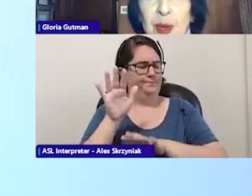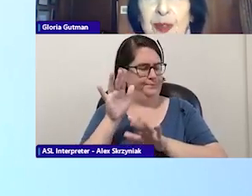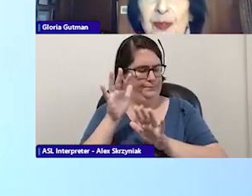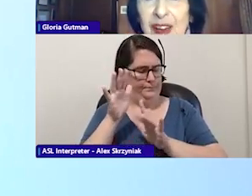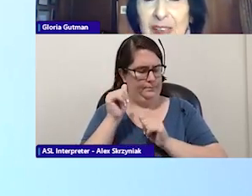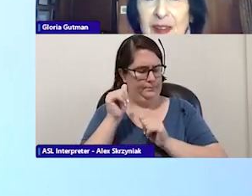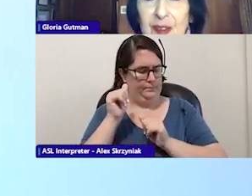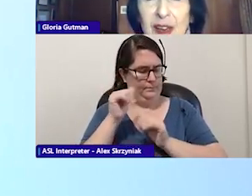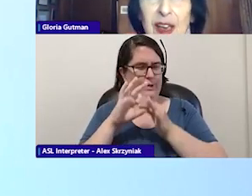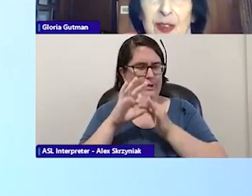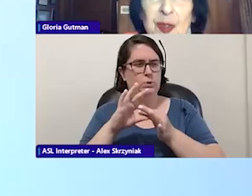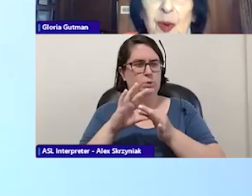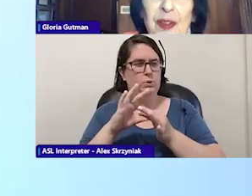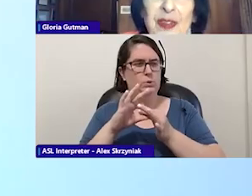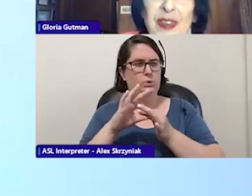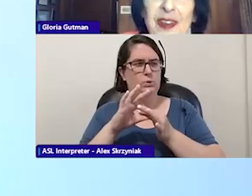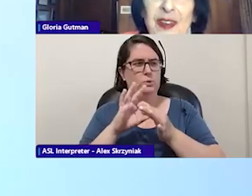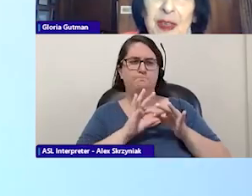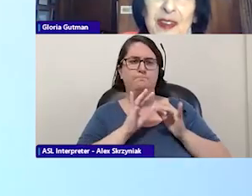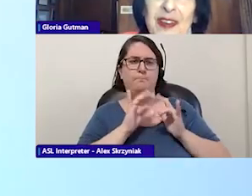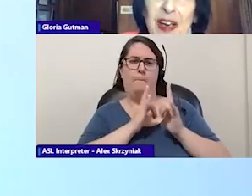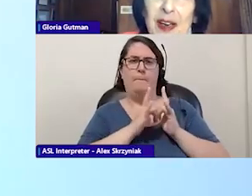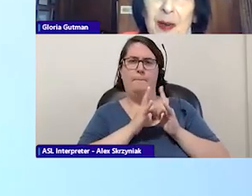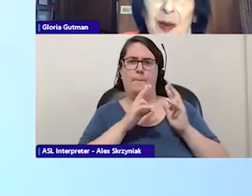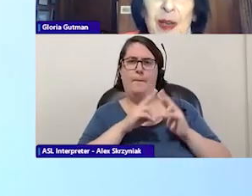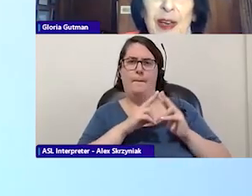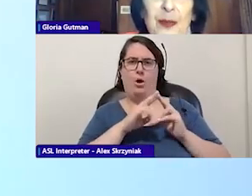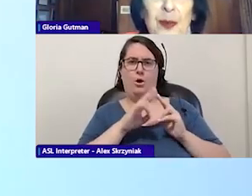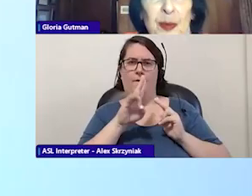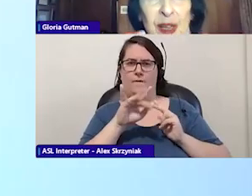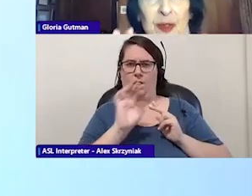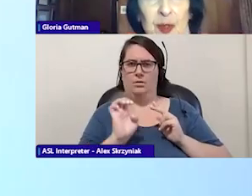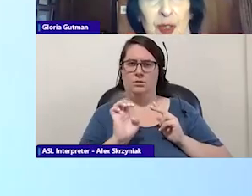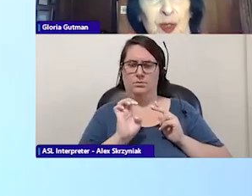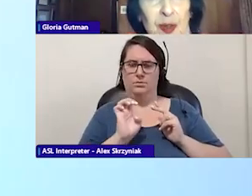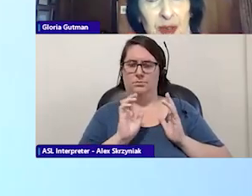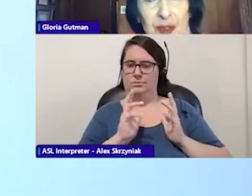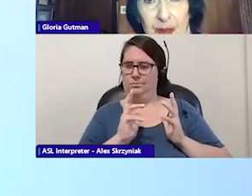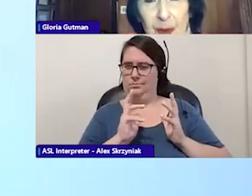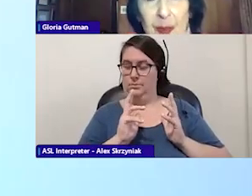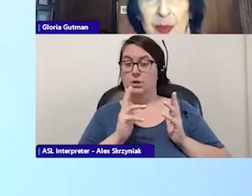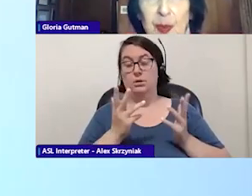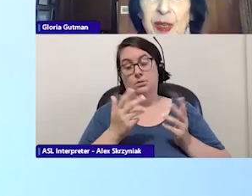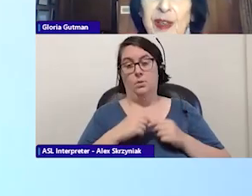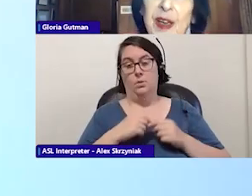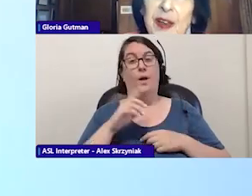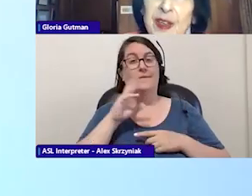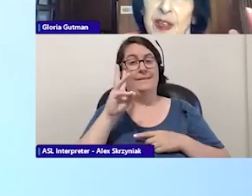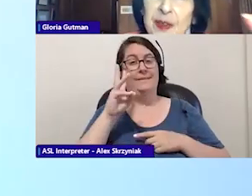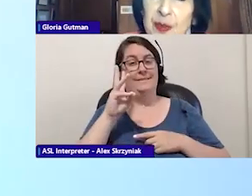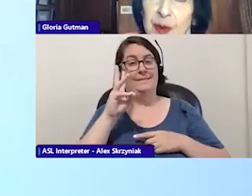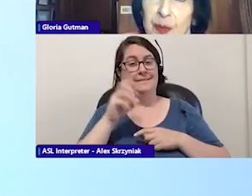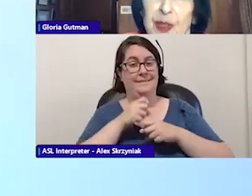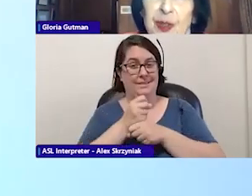intimate partner violence. So we will have a 6-year interval between